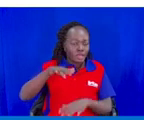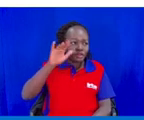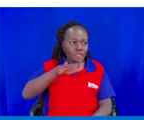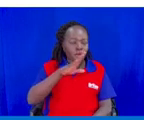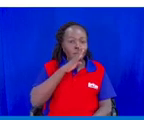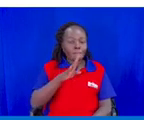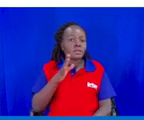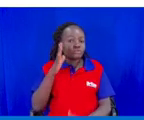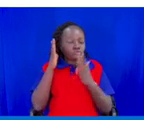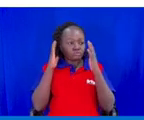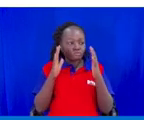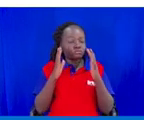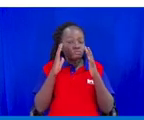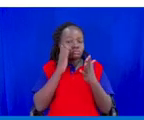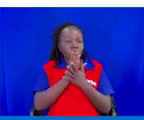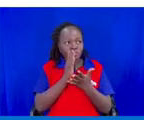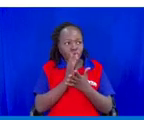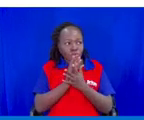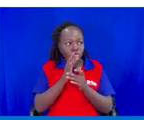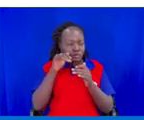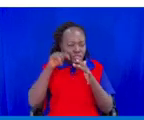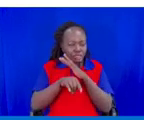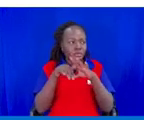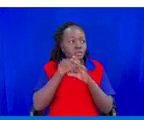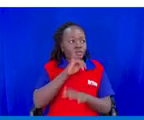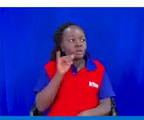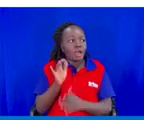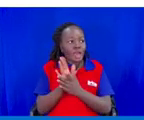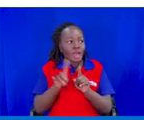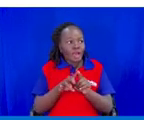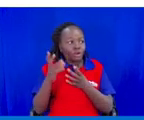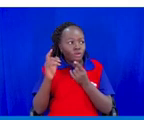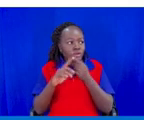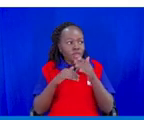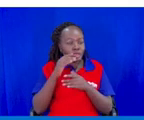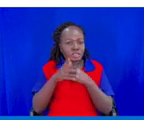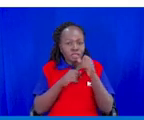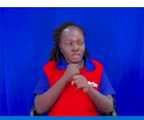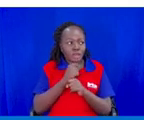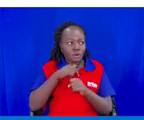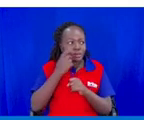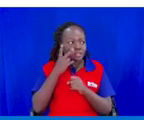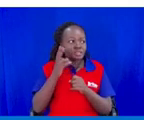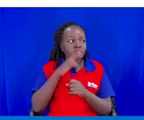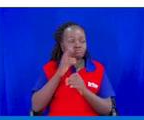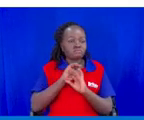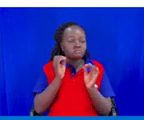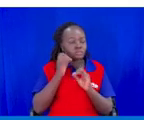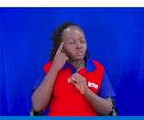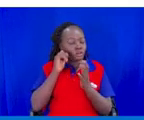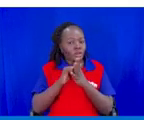largely anchored around those levels. And as we go to next year, actually towards the end of this year, we don't see a risk of inflation edging